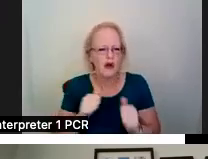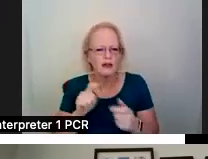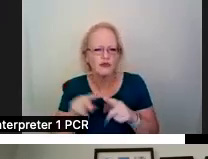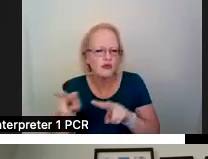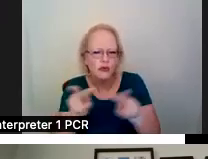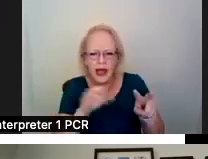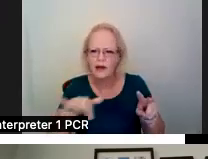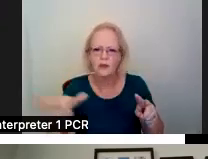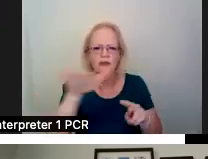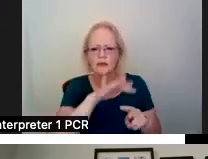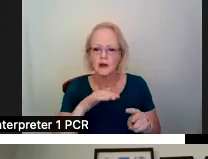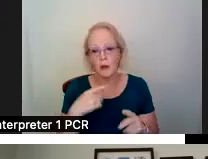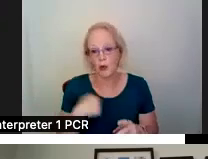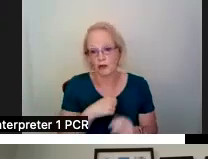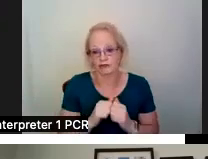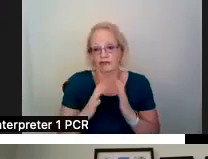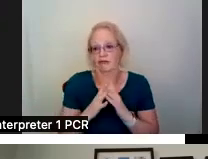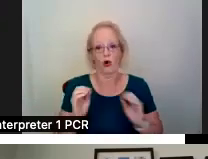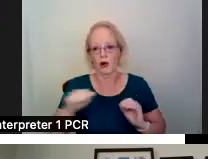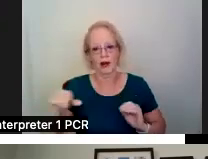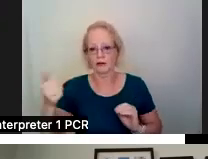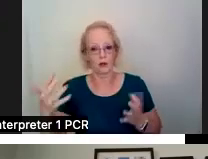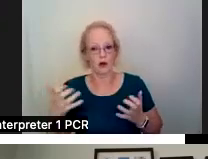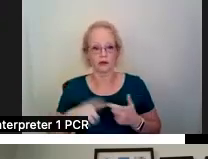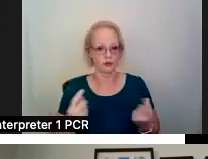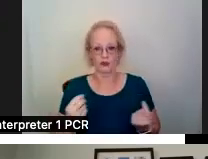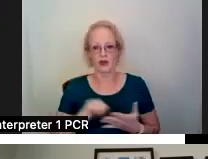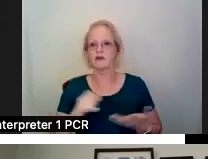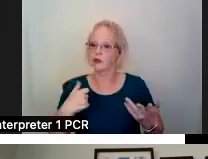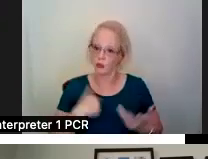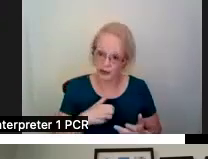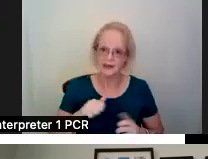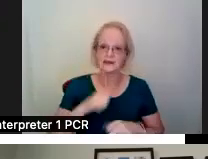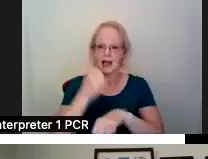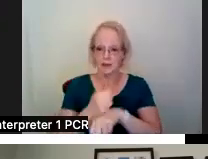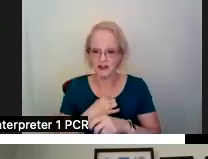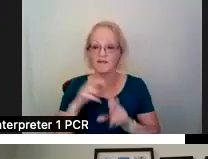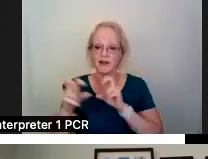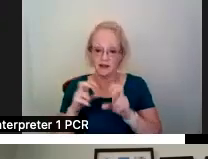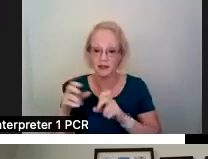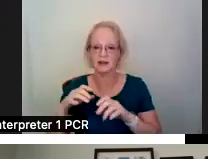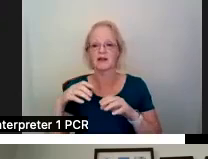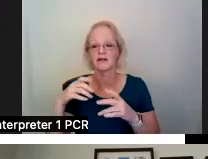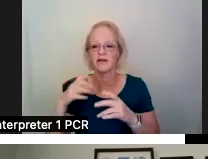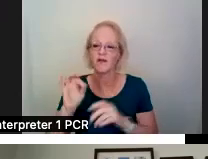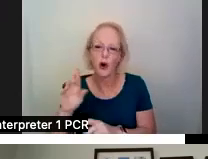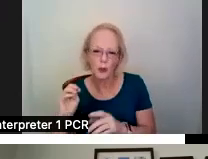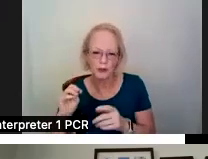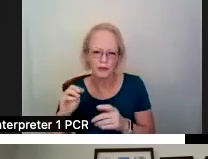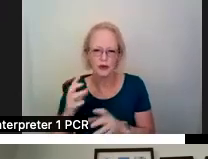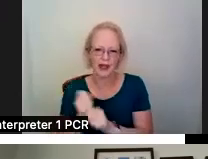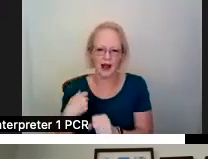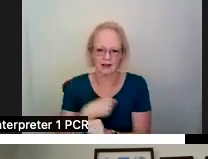startup. Nobody really wanted to do it. So we established an investment management firm in 2015 to at least get us started